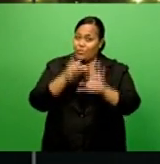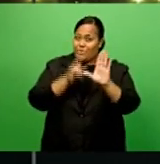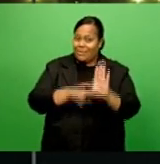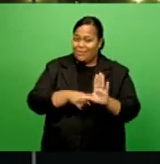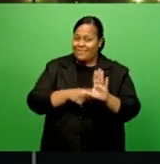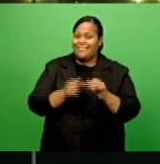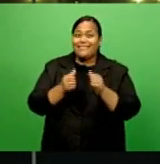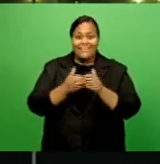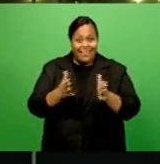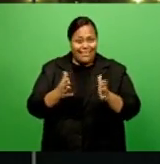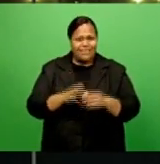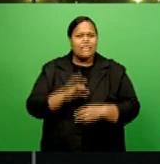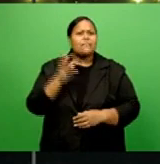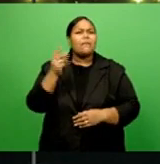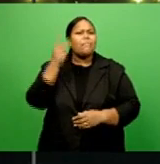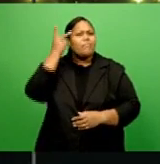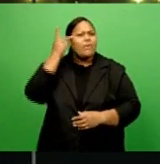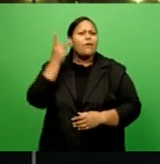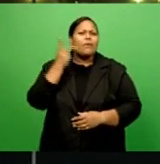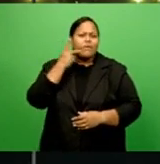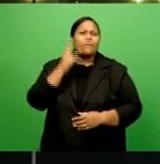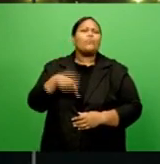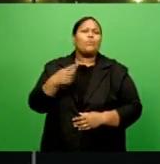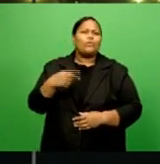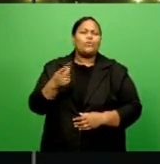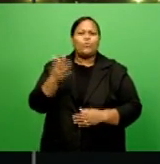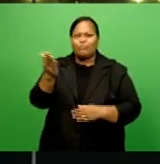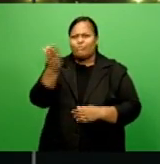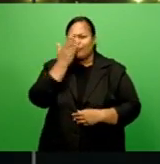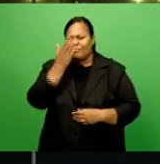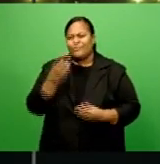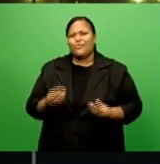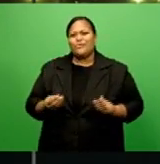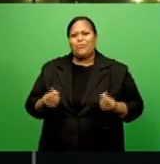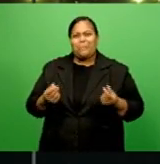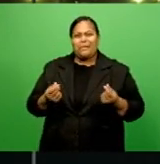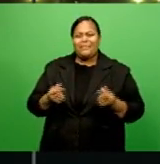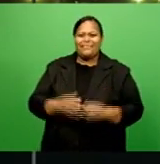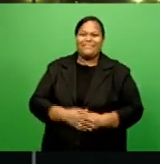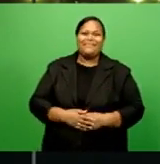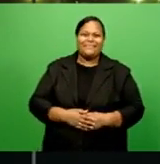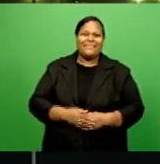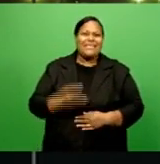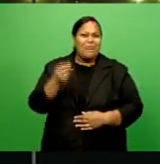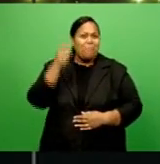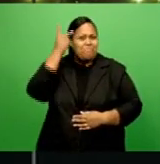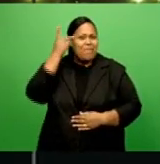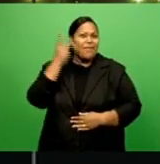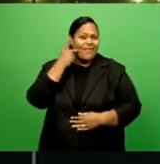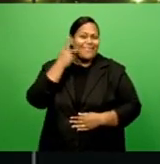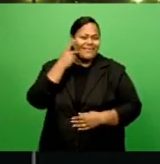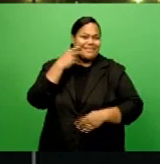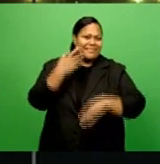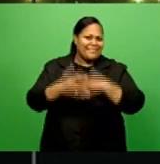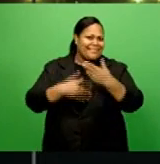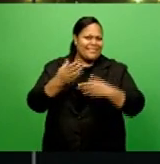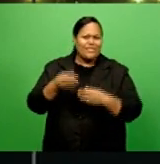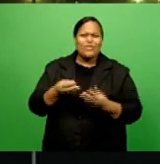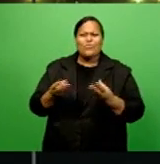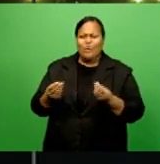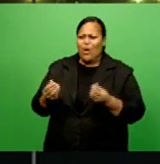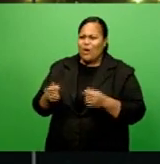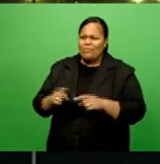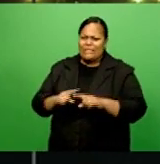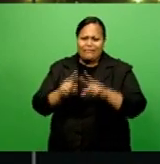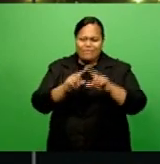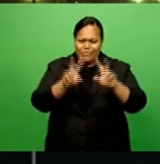parents were still out doing their last-minute shopping. Dipesh Kumar caught up with some parents who say they've shopped around in